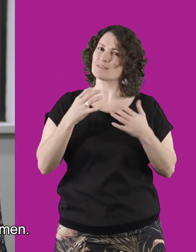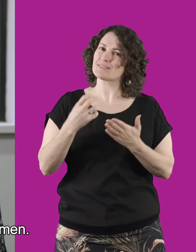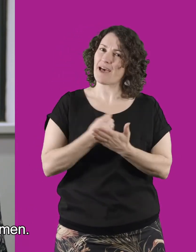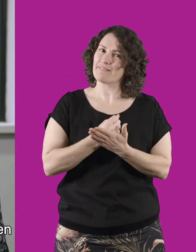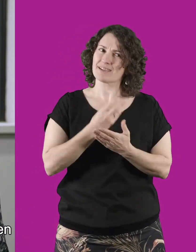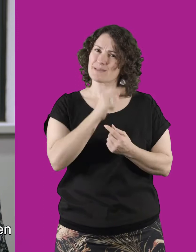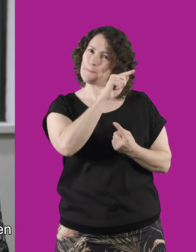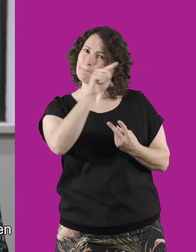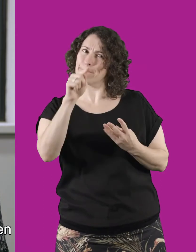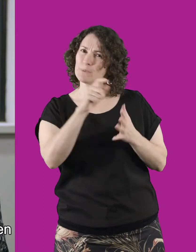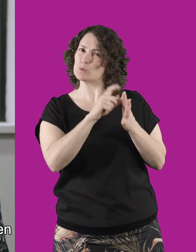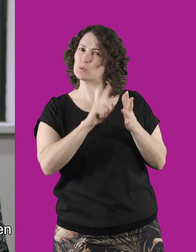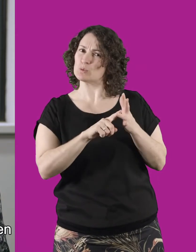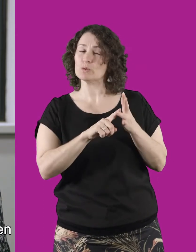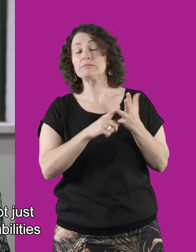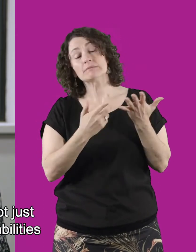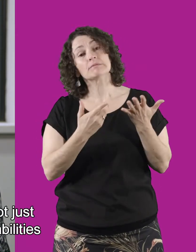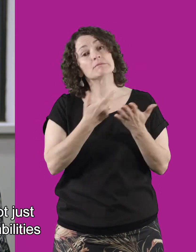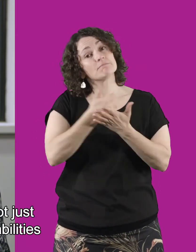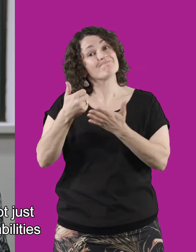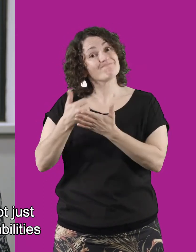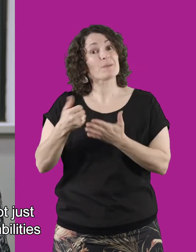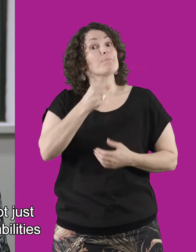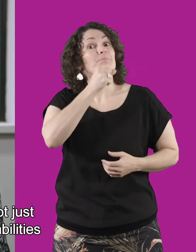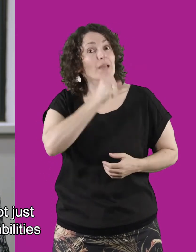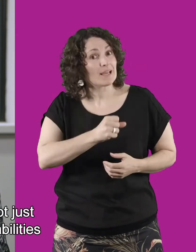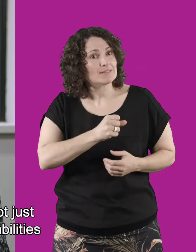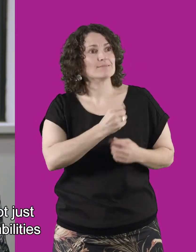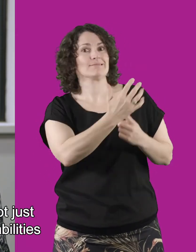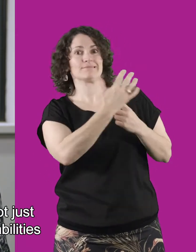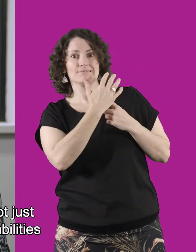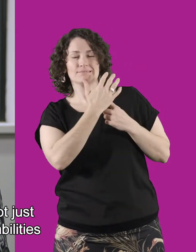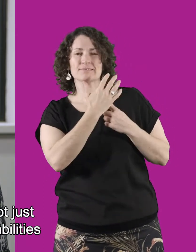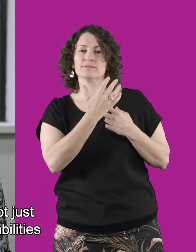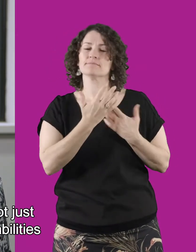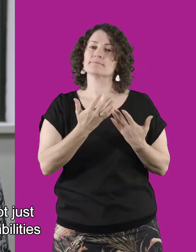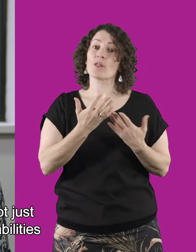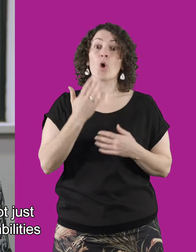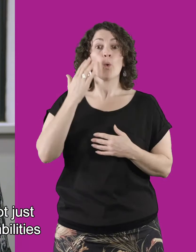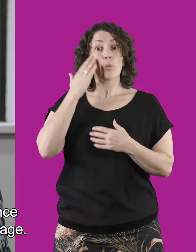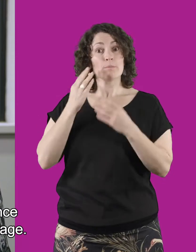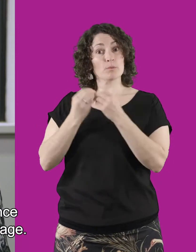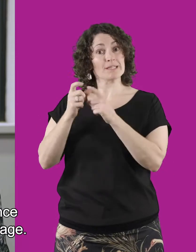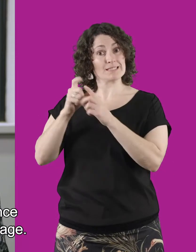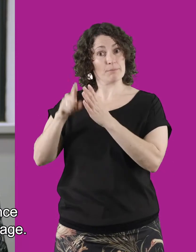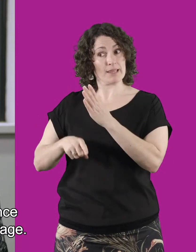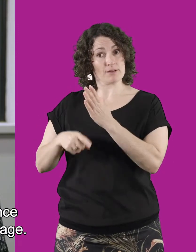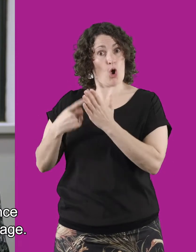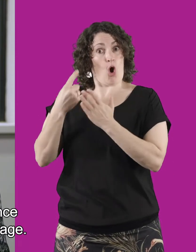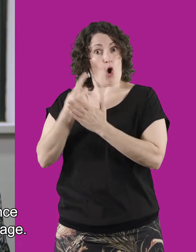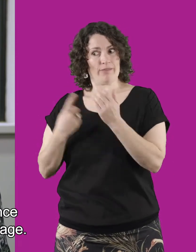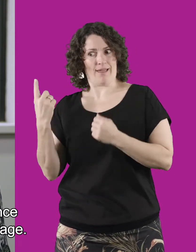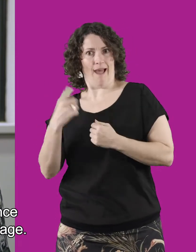over women. It's often men, and it's not just women with disabilities that experience